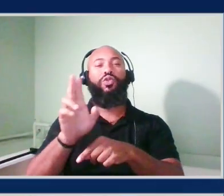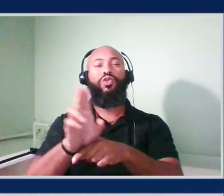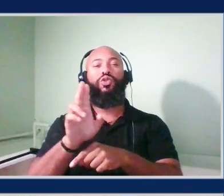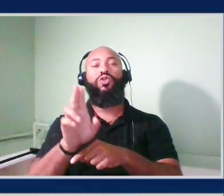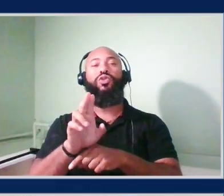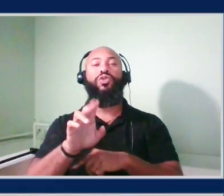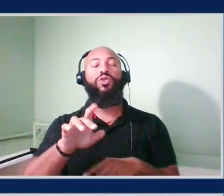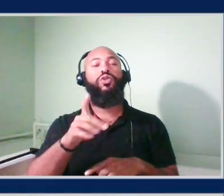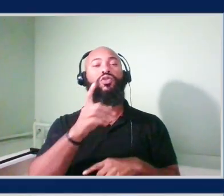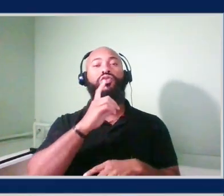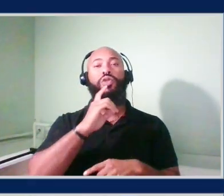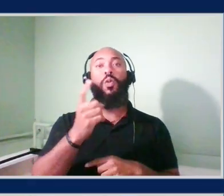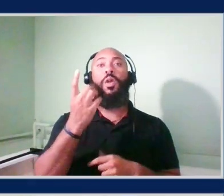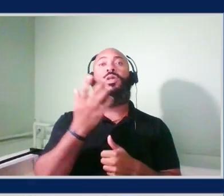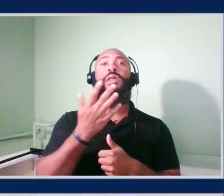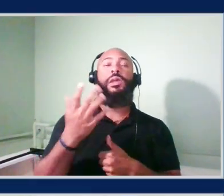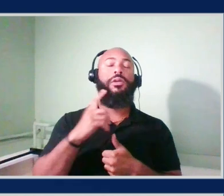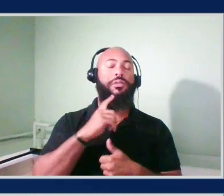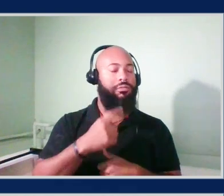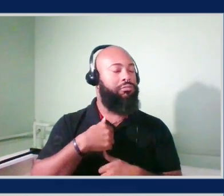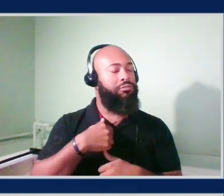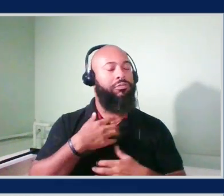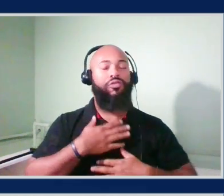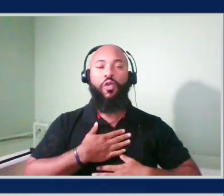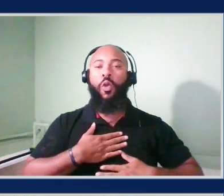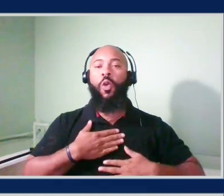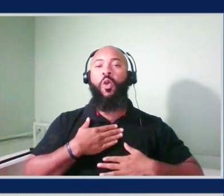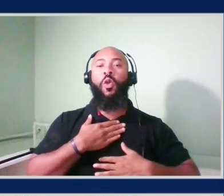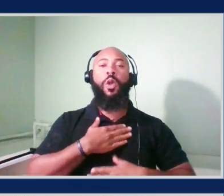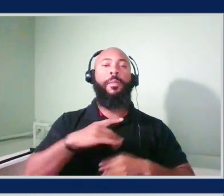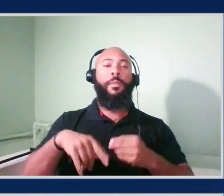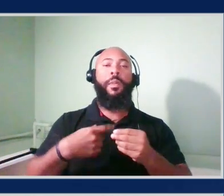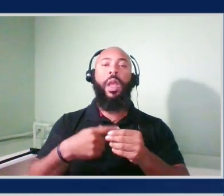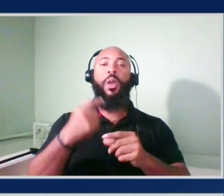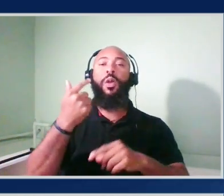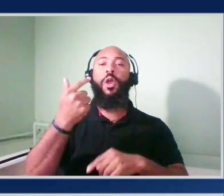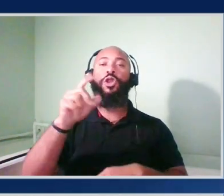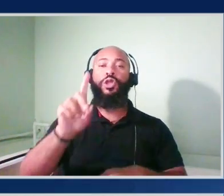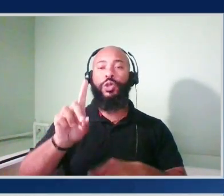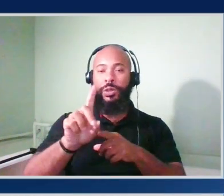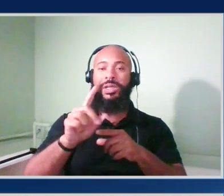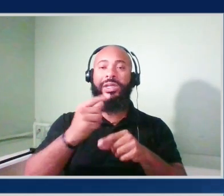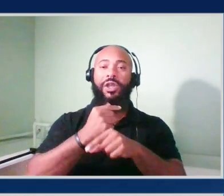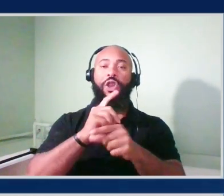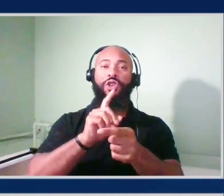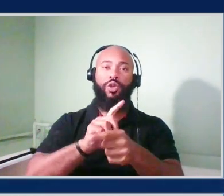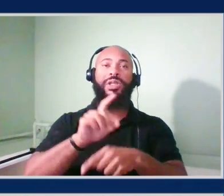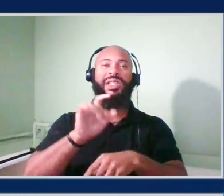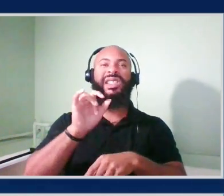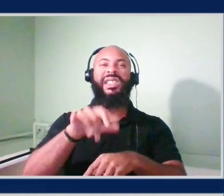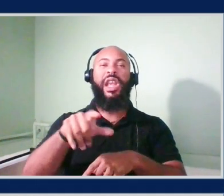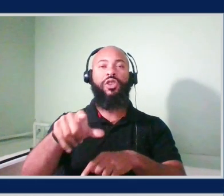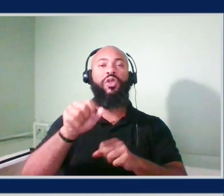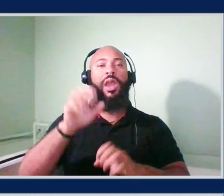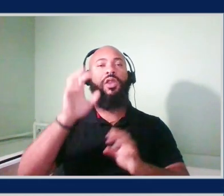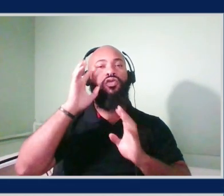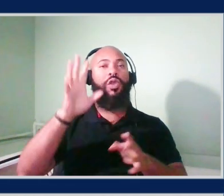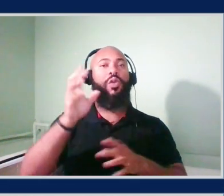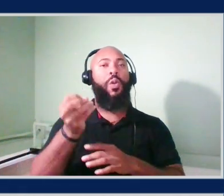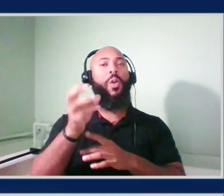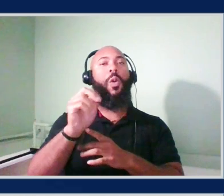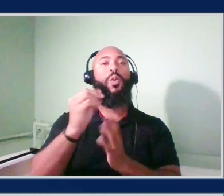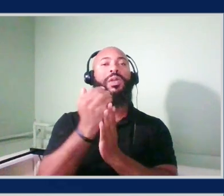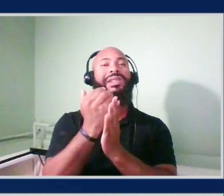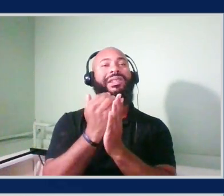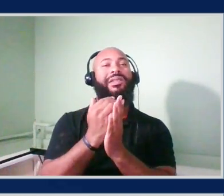thing that I really enjoy about Guard Duty is that you can actually create your own lists. So